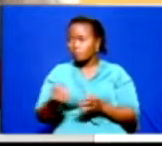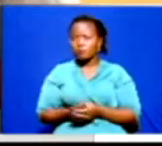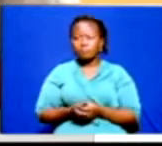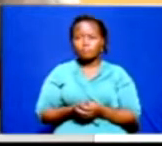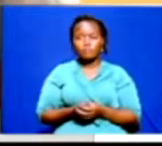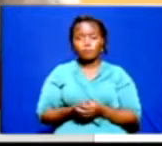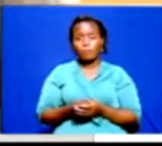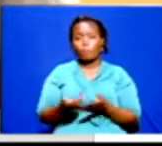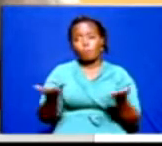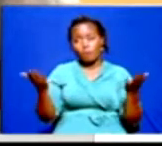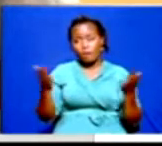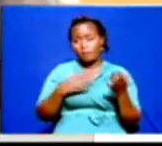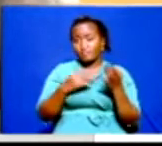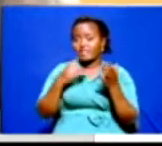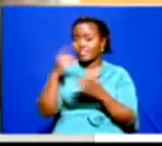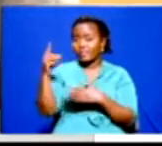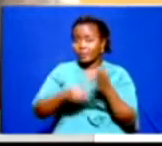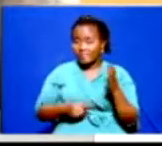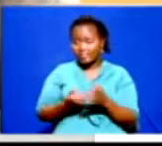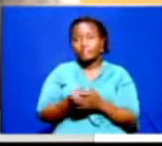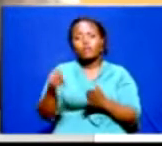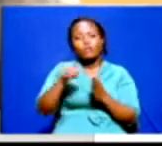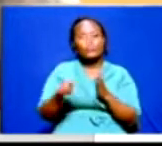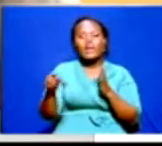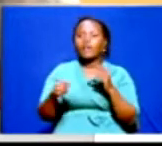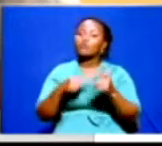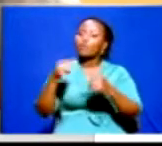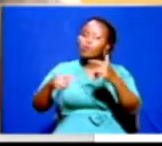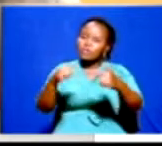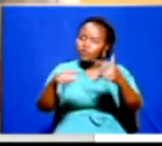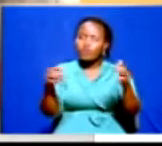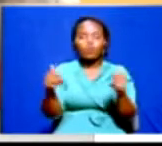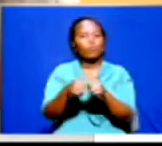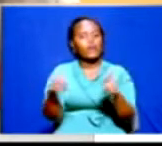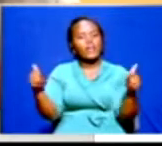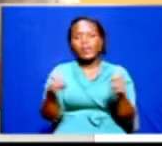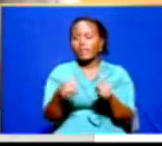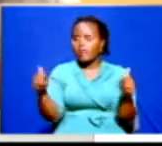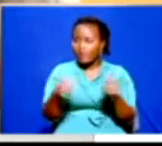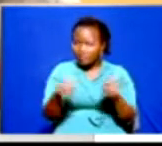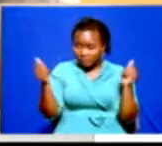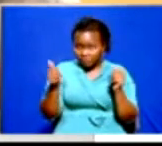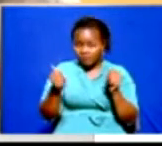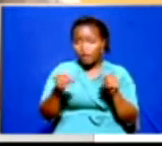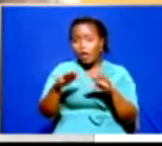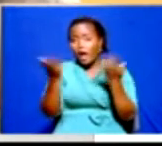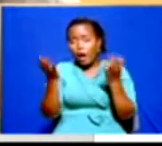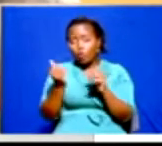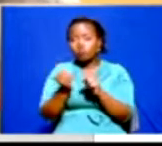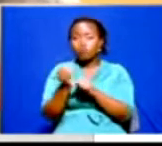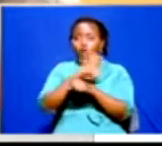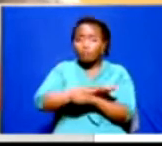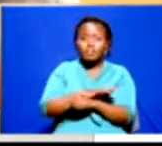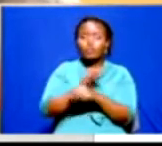say that we are the right journey in that if you look the way COVID was handled, and even as a